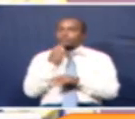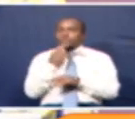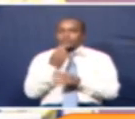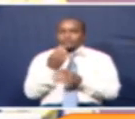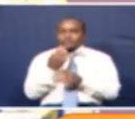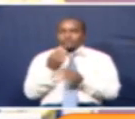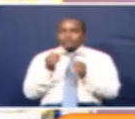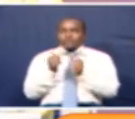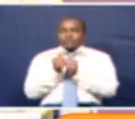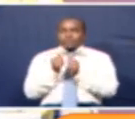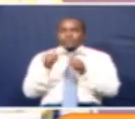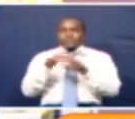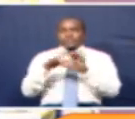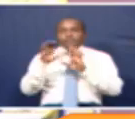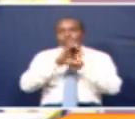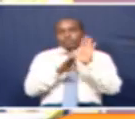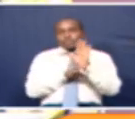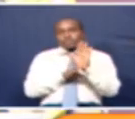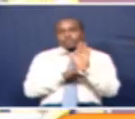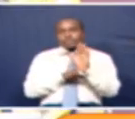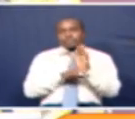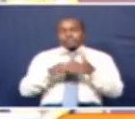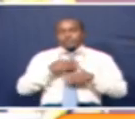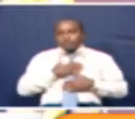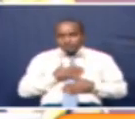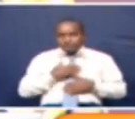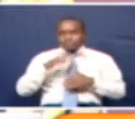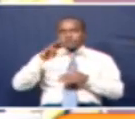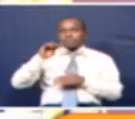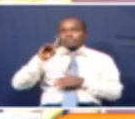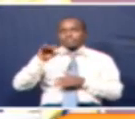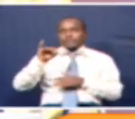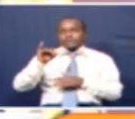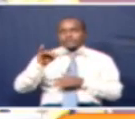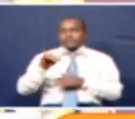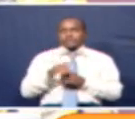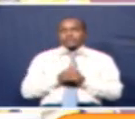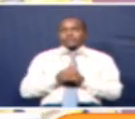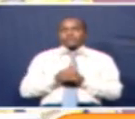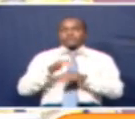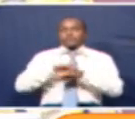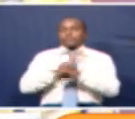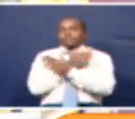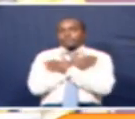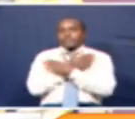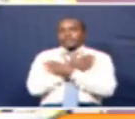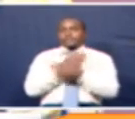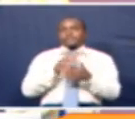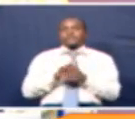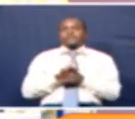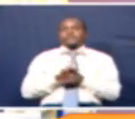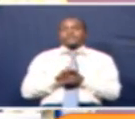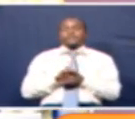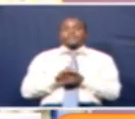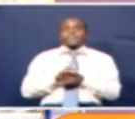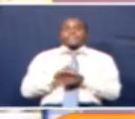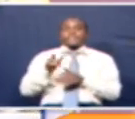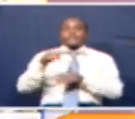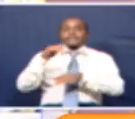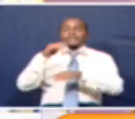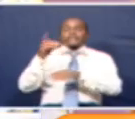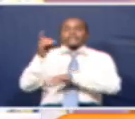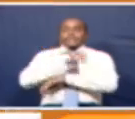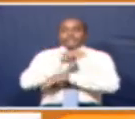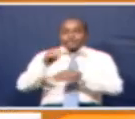Within the reading of even the constitution. So Honorable Bandi, you know, a good friend of mine, a good lawmaker, is a day provided for